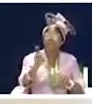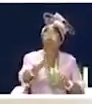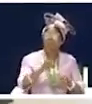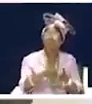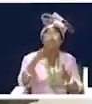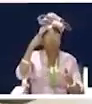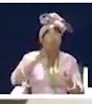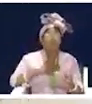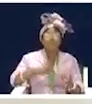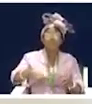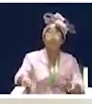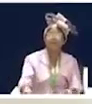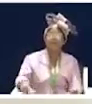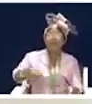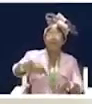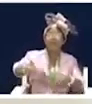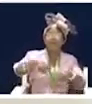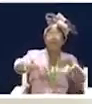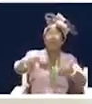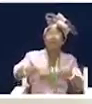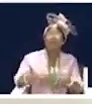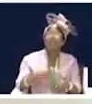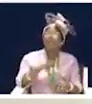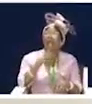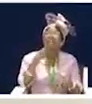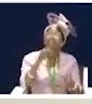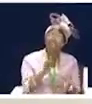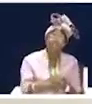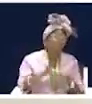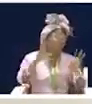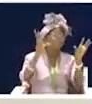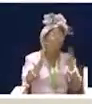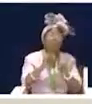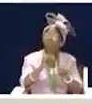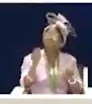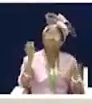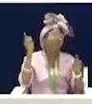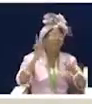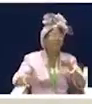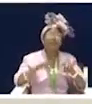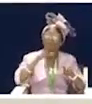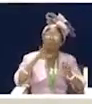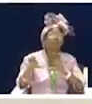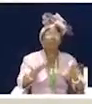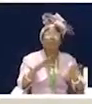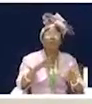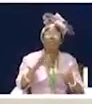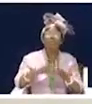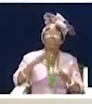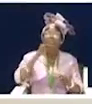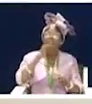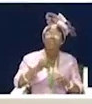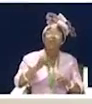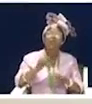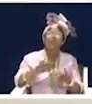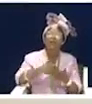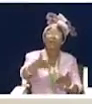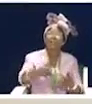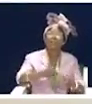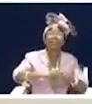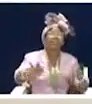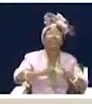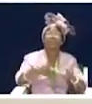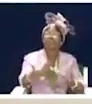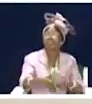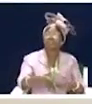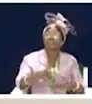to bi ose meji won ba ni POP o sise lese imo o won na ma sise pese yi ni o won na ma ra wa yara gbogbo nkan a ma